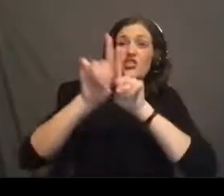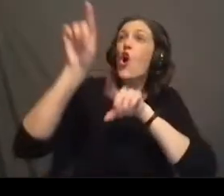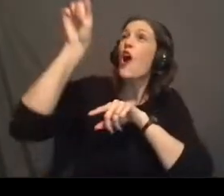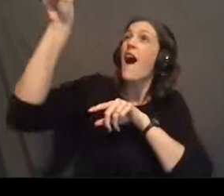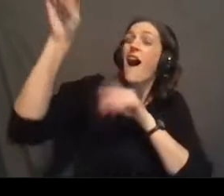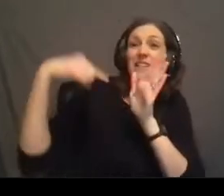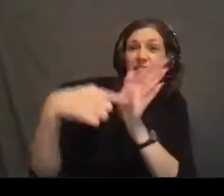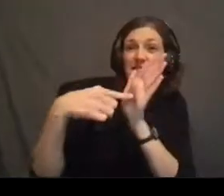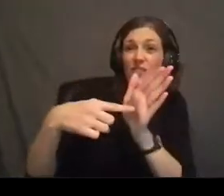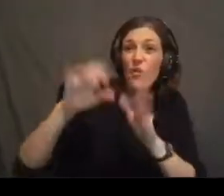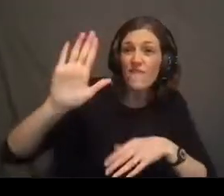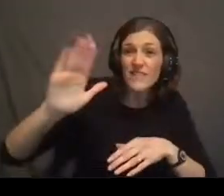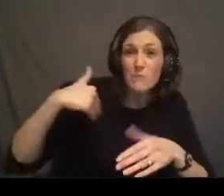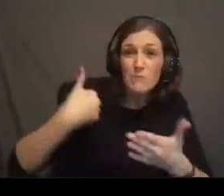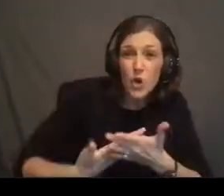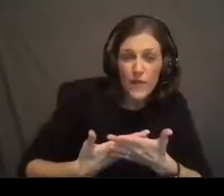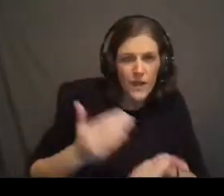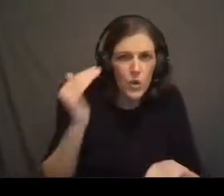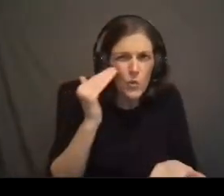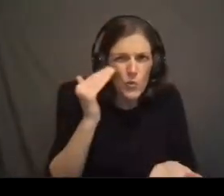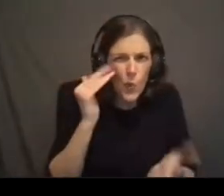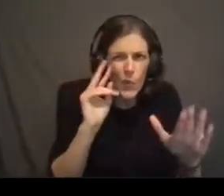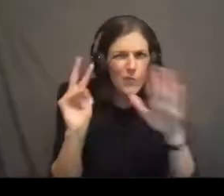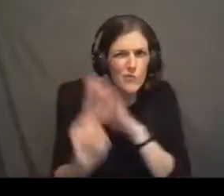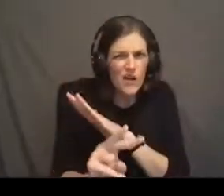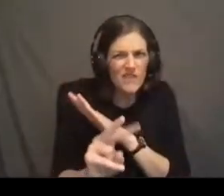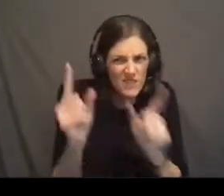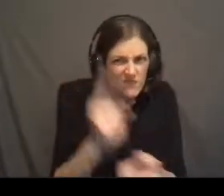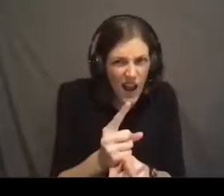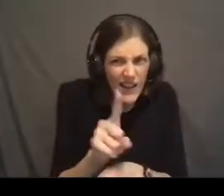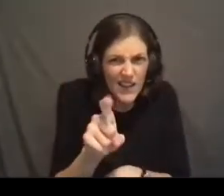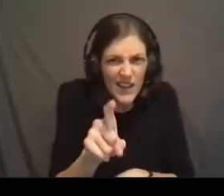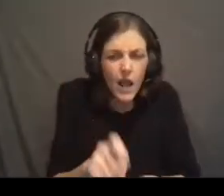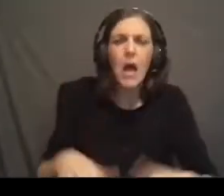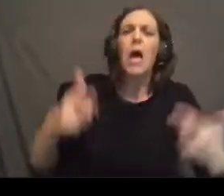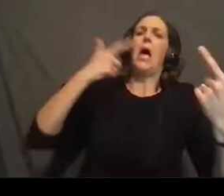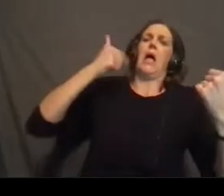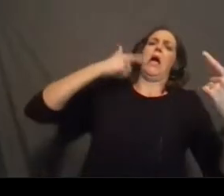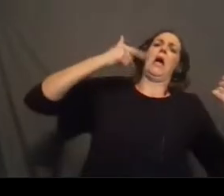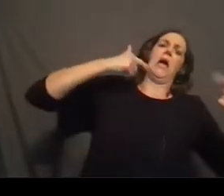signal of his birth. You know the prophecies, do you not?